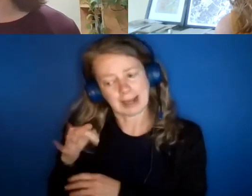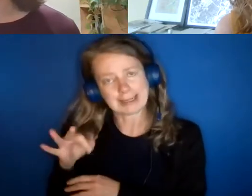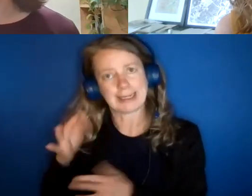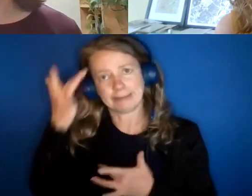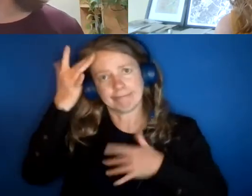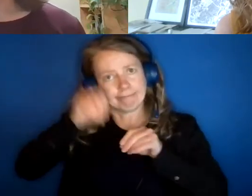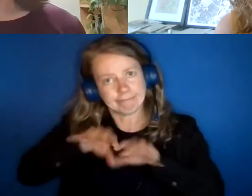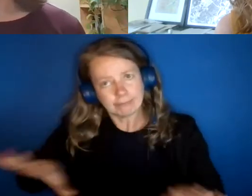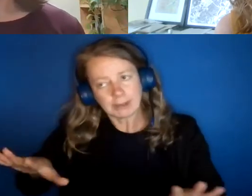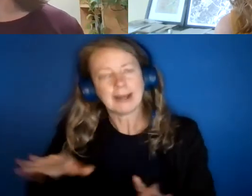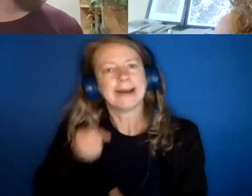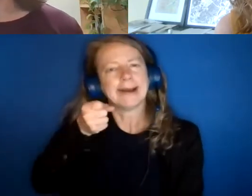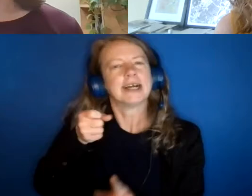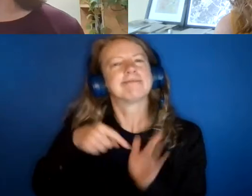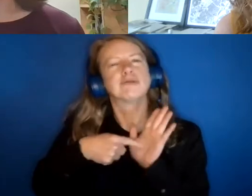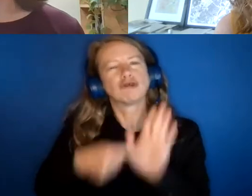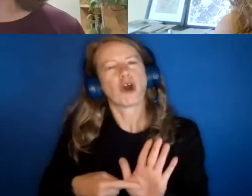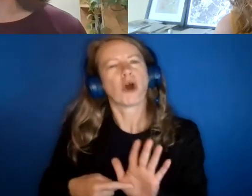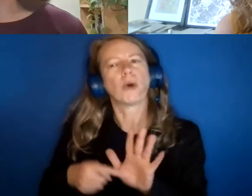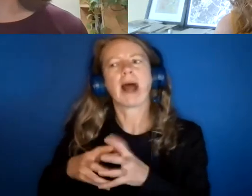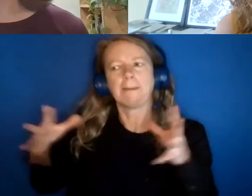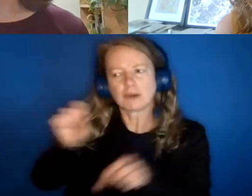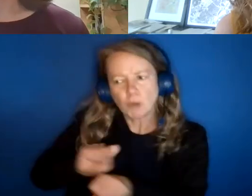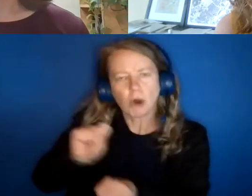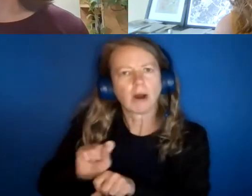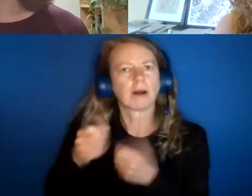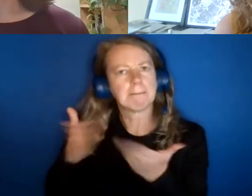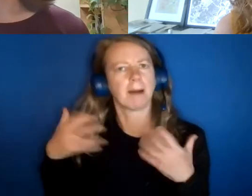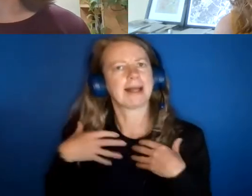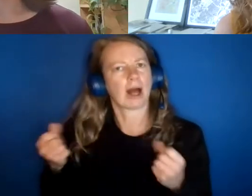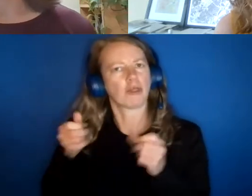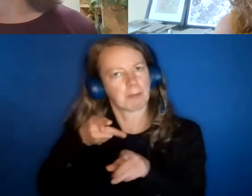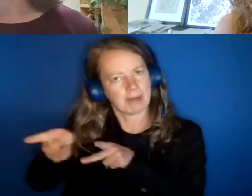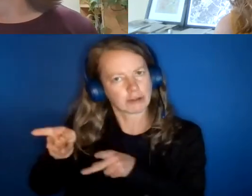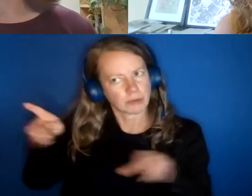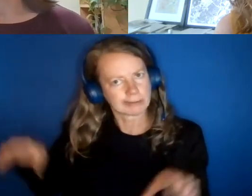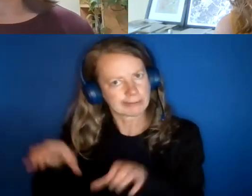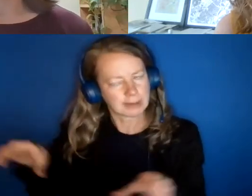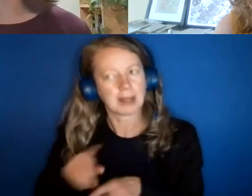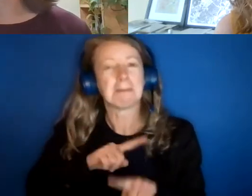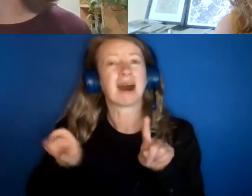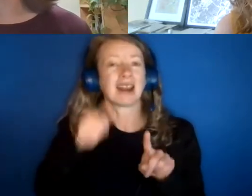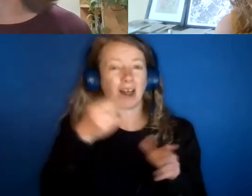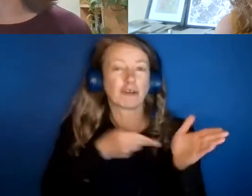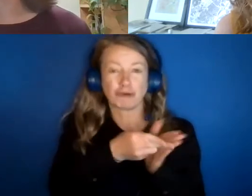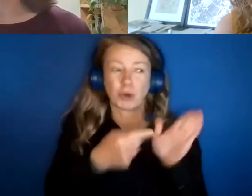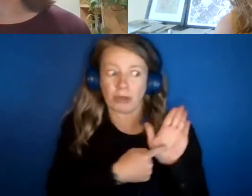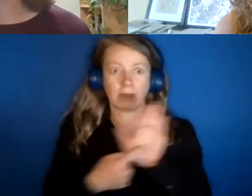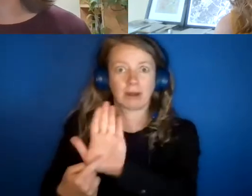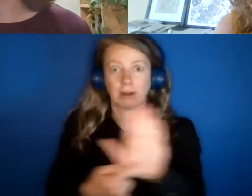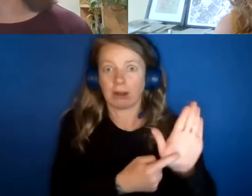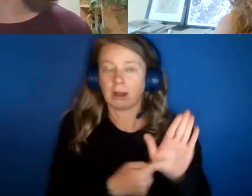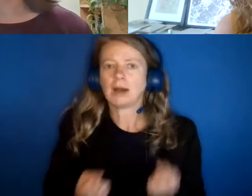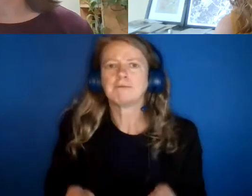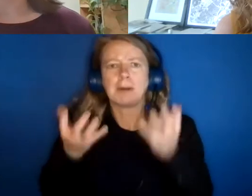health professionals, but another truth was revealed as well. For many people, this was the first time they realized that they